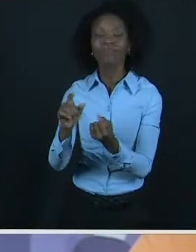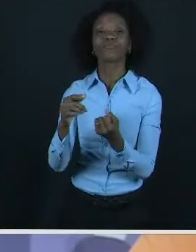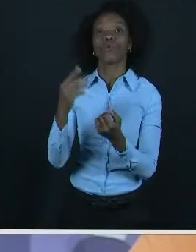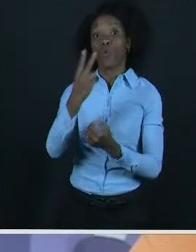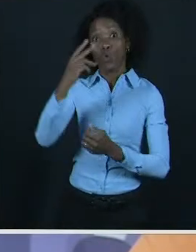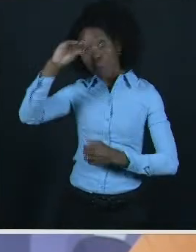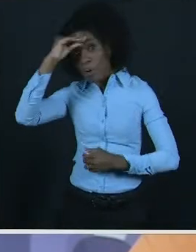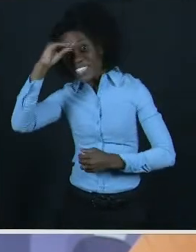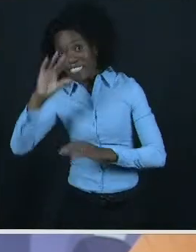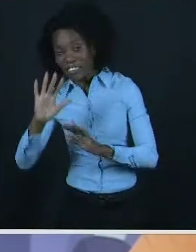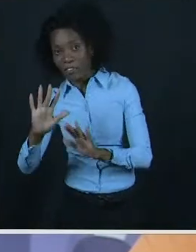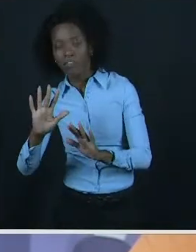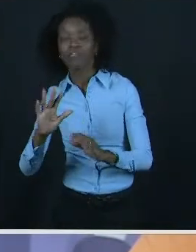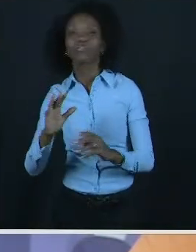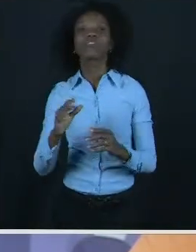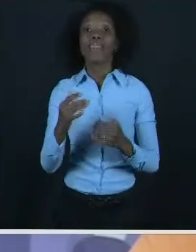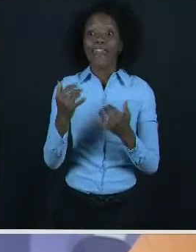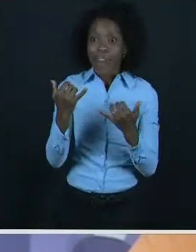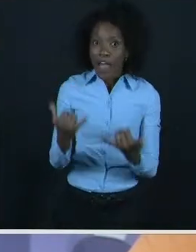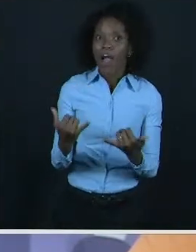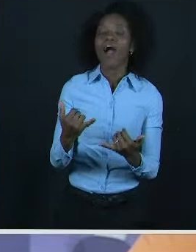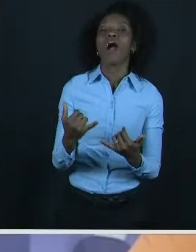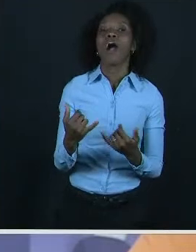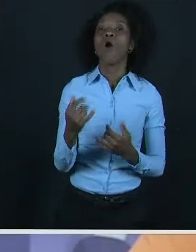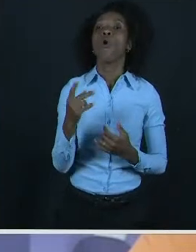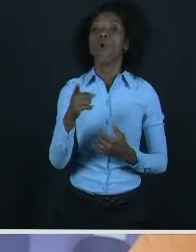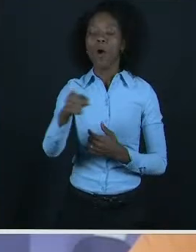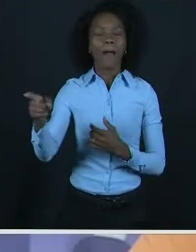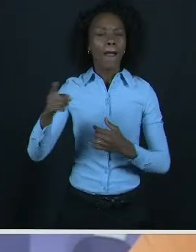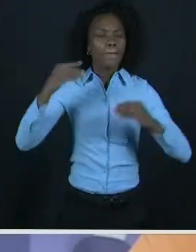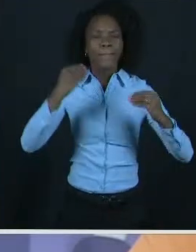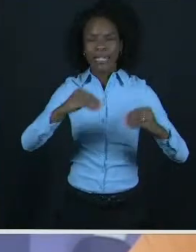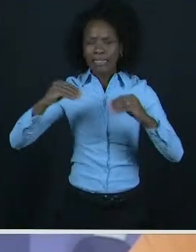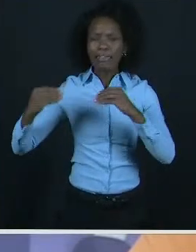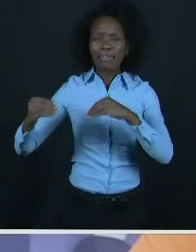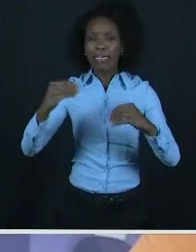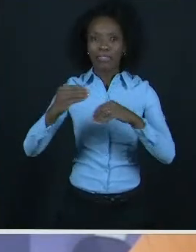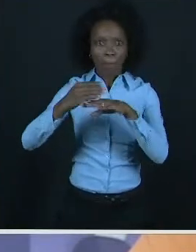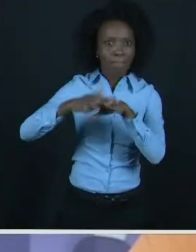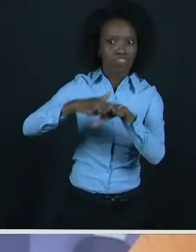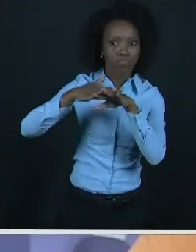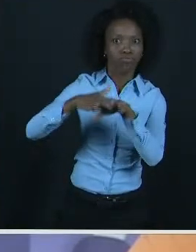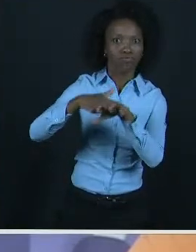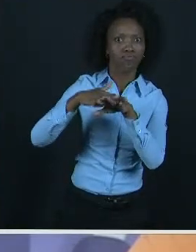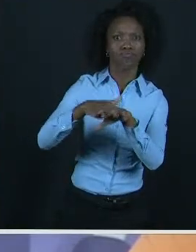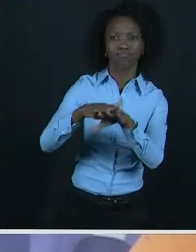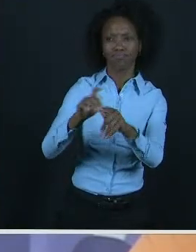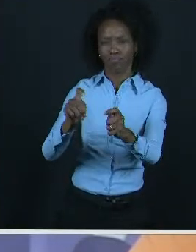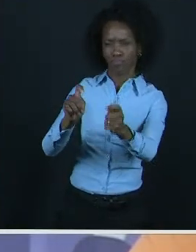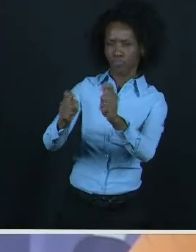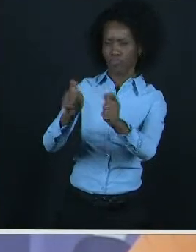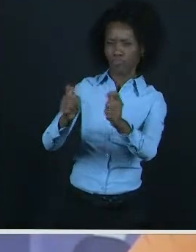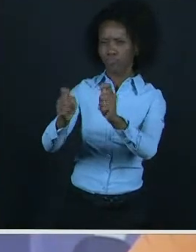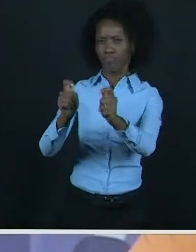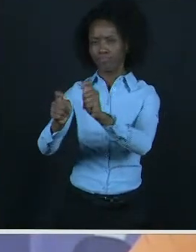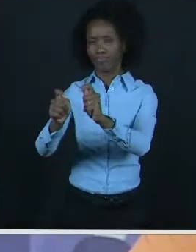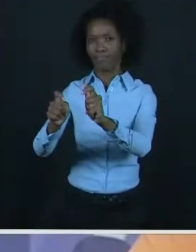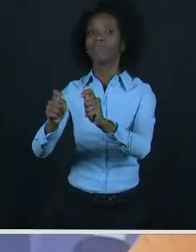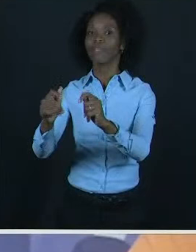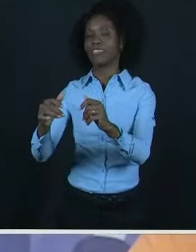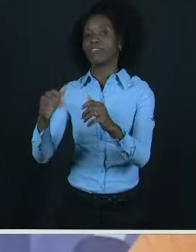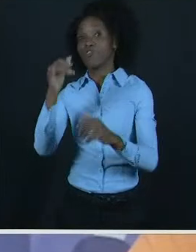is currently seized with implementing reforms in the criminal justice system to